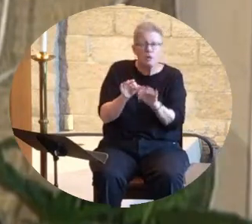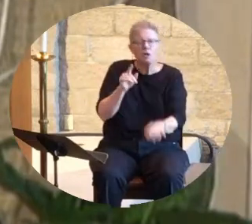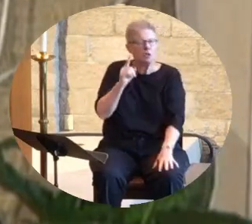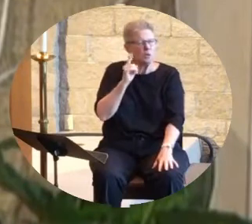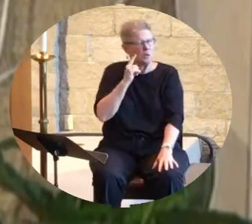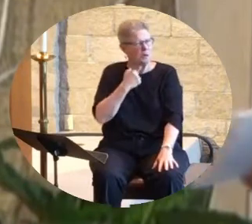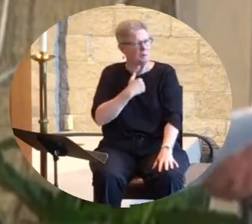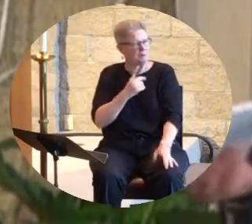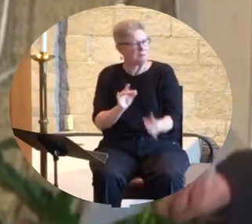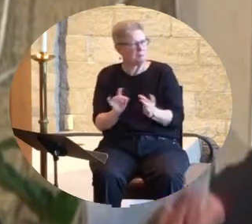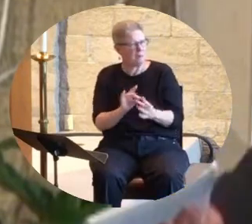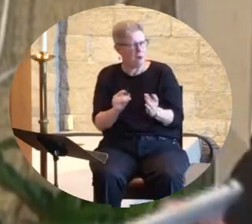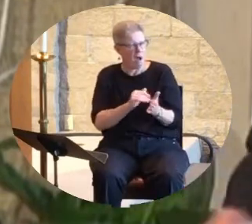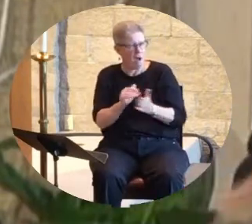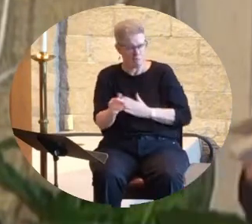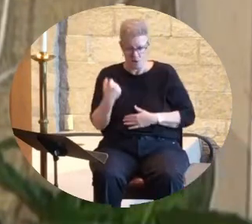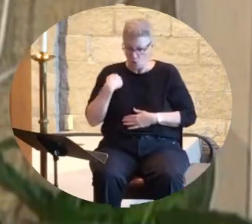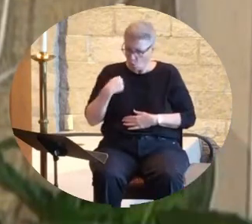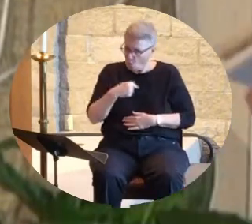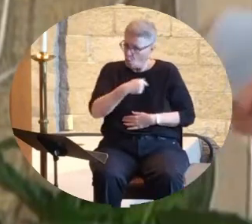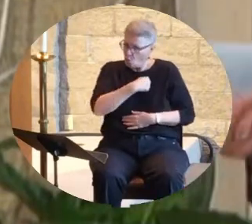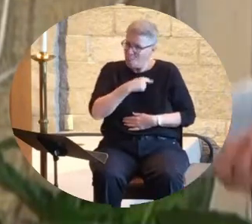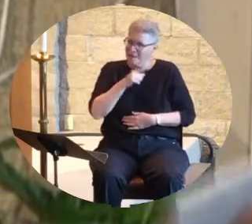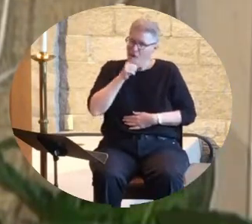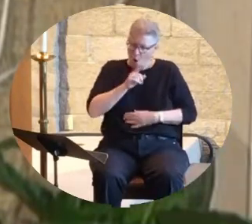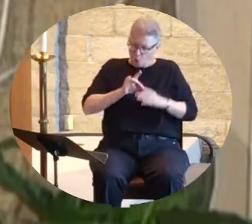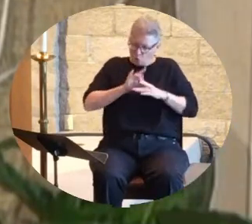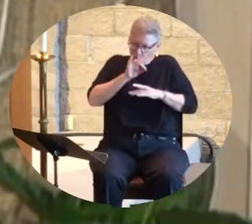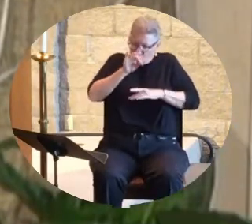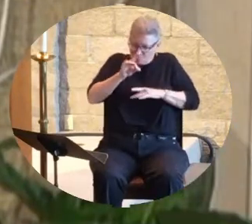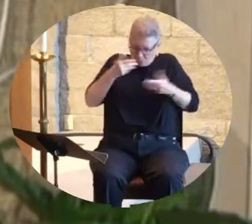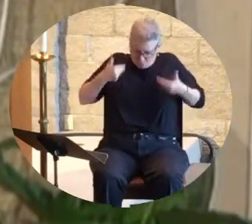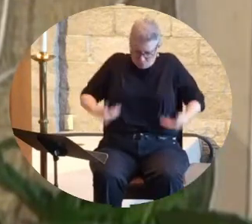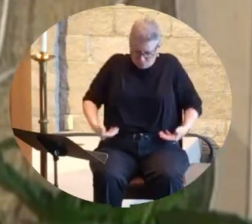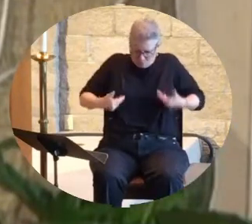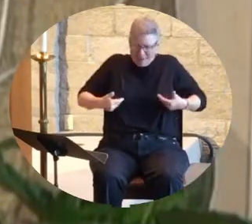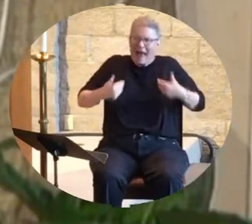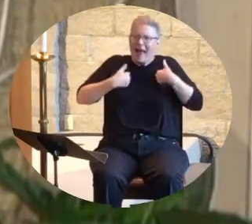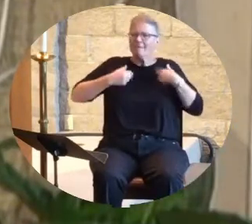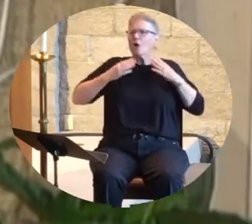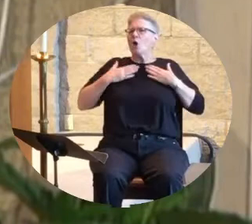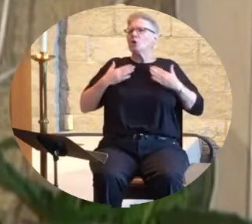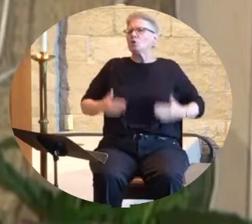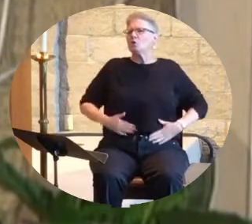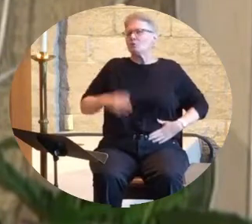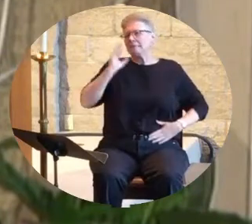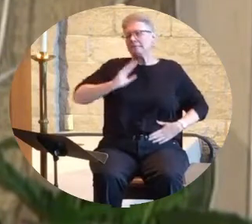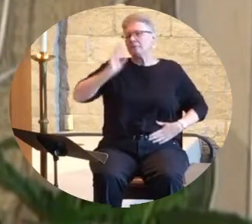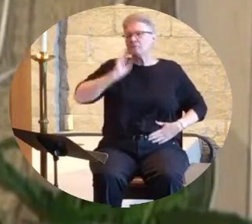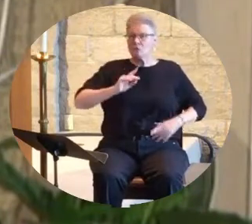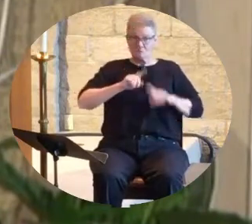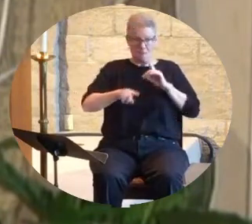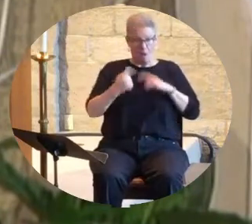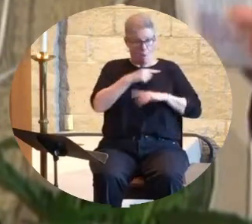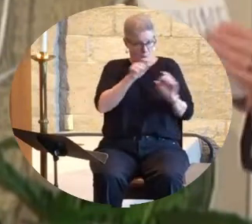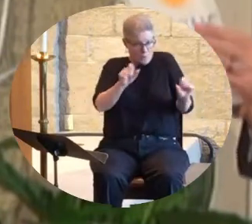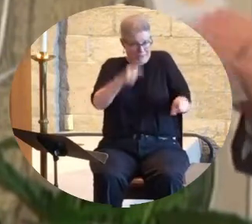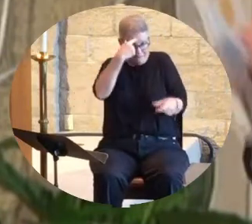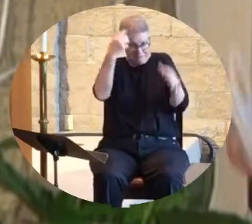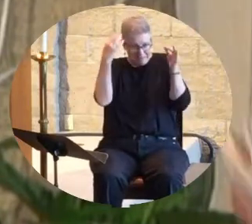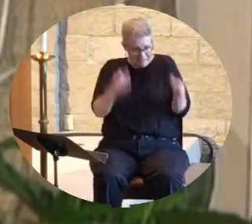platform, that we are spiritual beings and we're having this human experience, but we get to decide in which direction we are going to